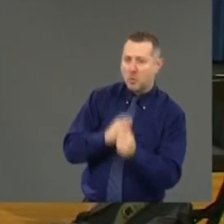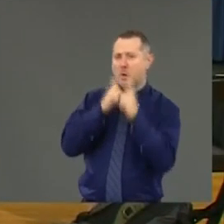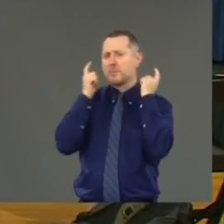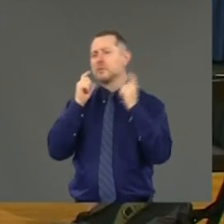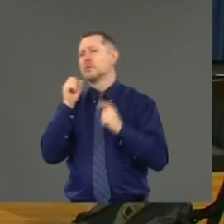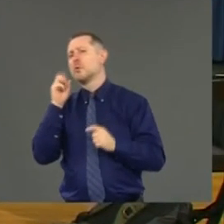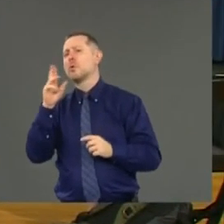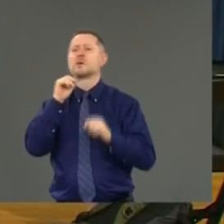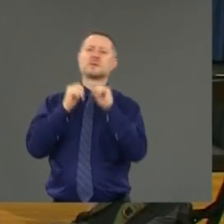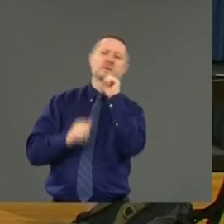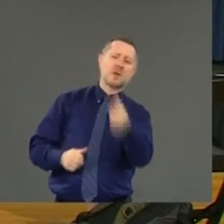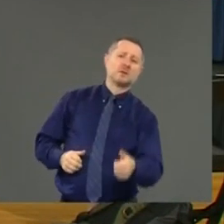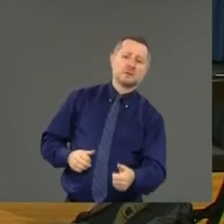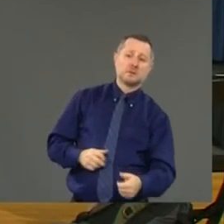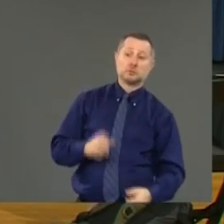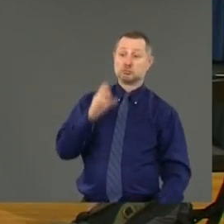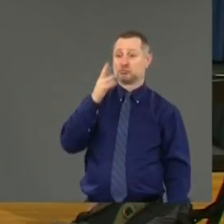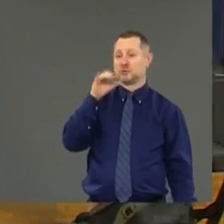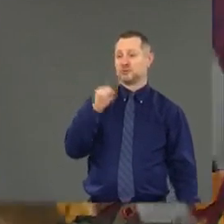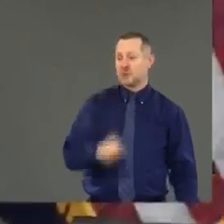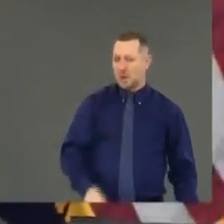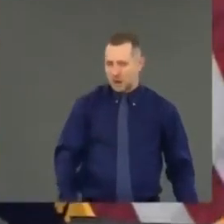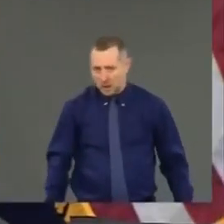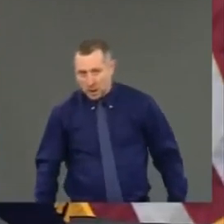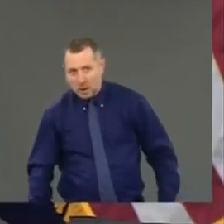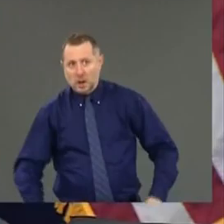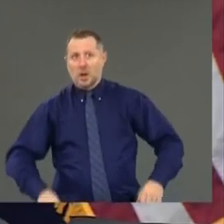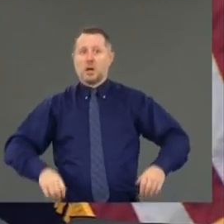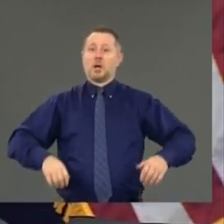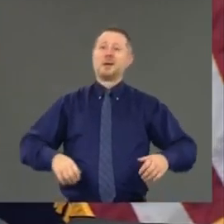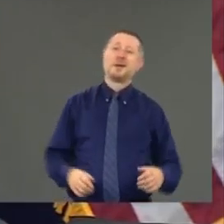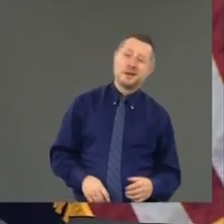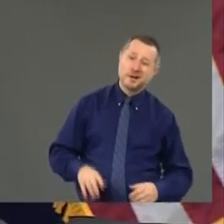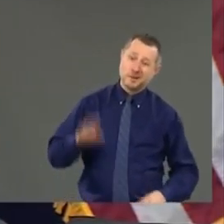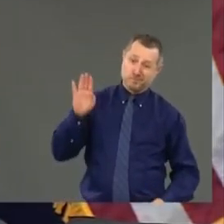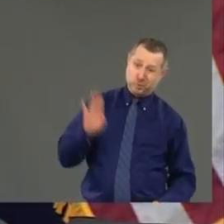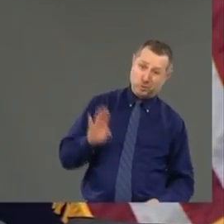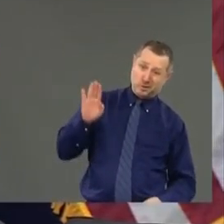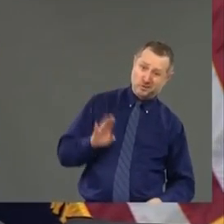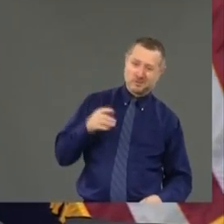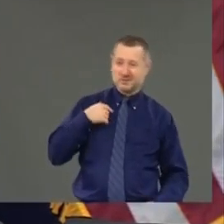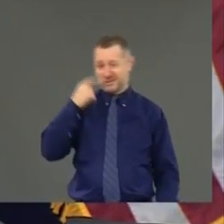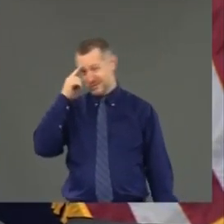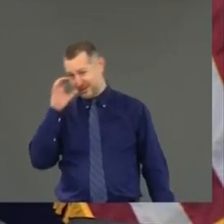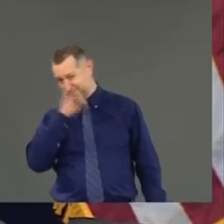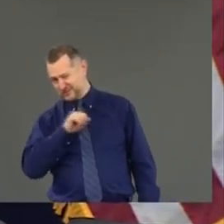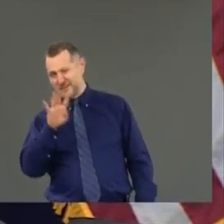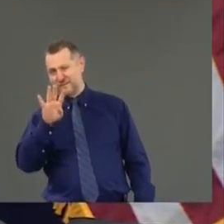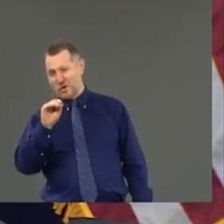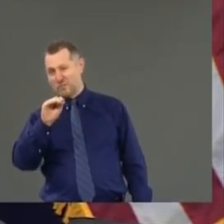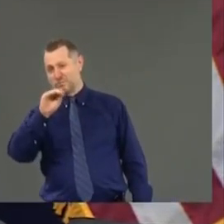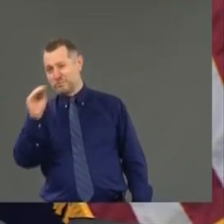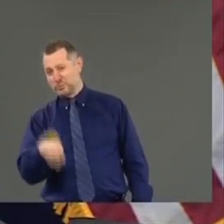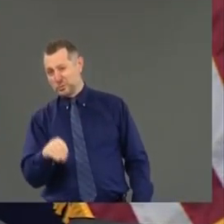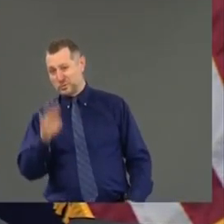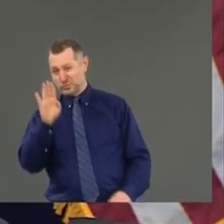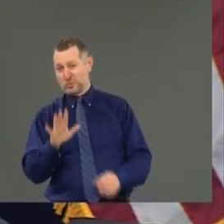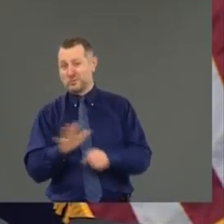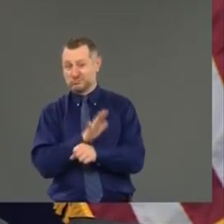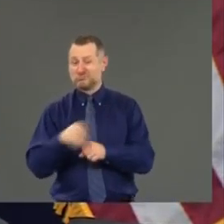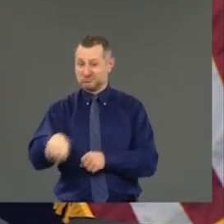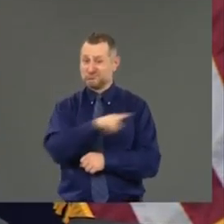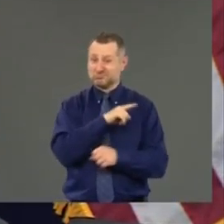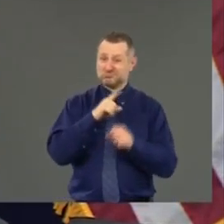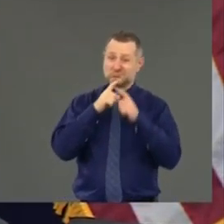Well, in Brooklyn, I'm seeing probably 40% people wear a mask. You know, just